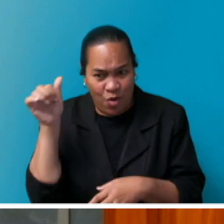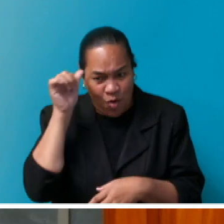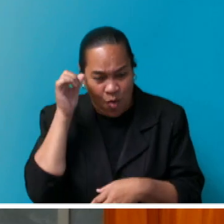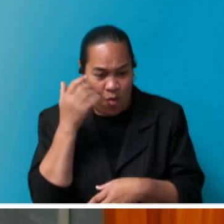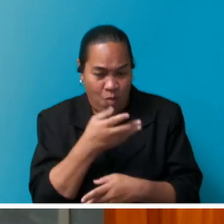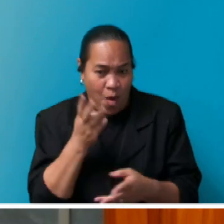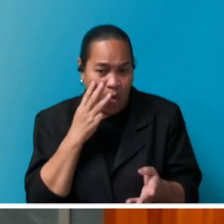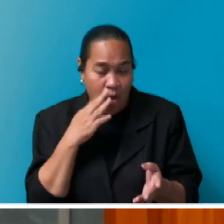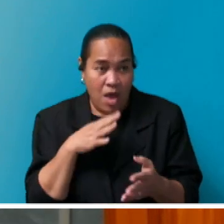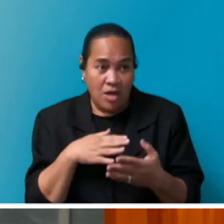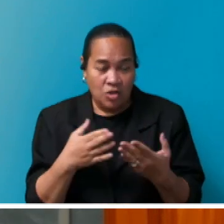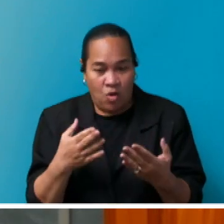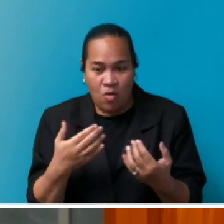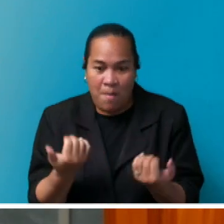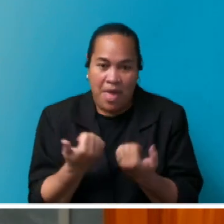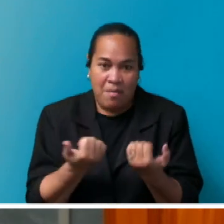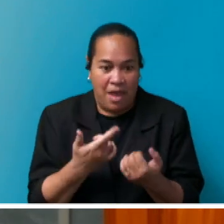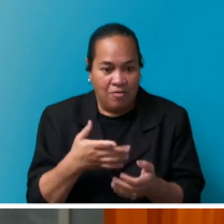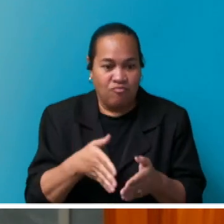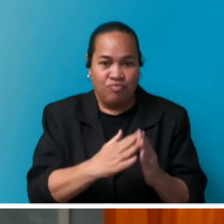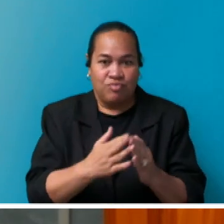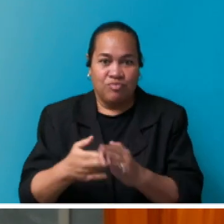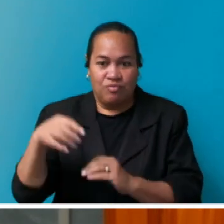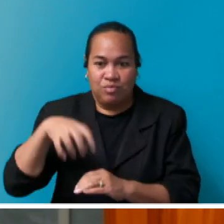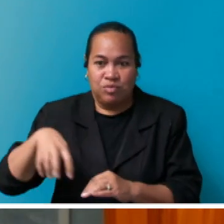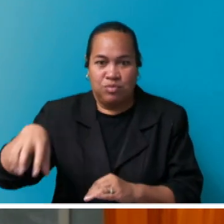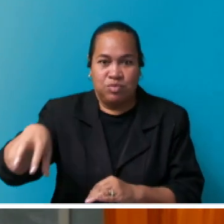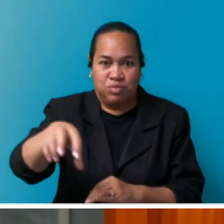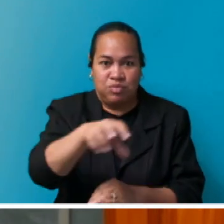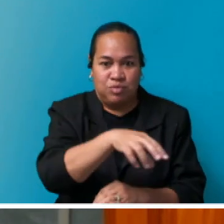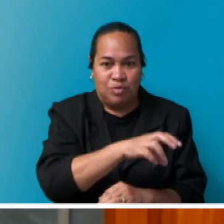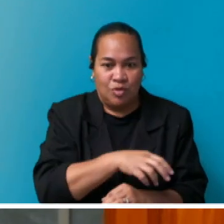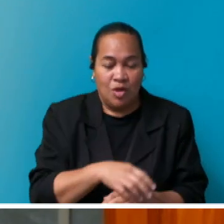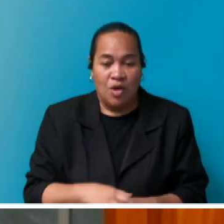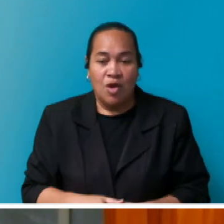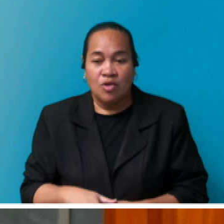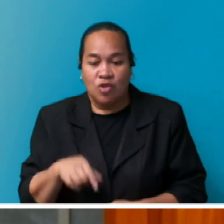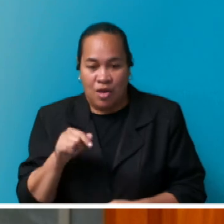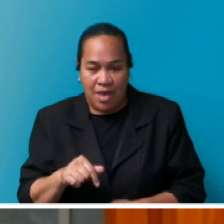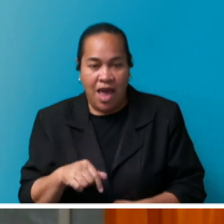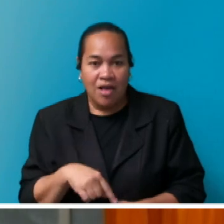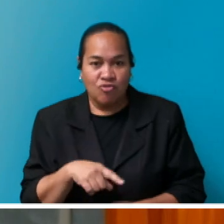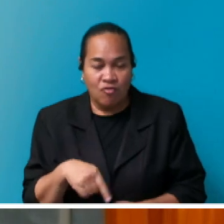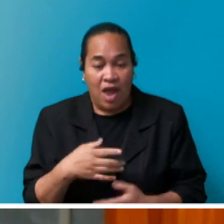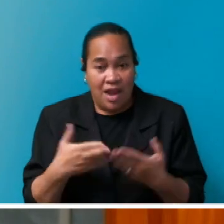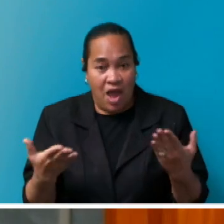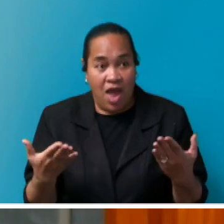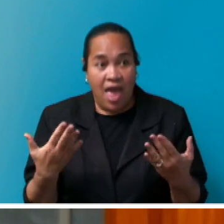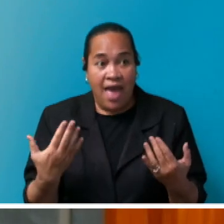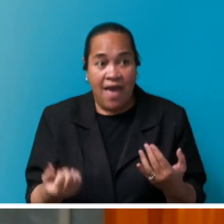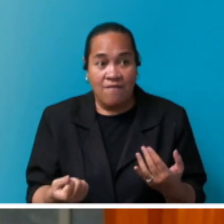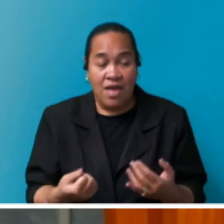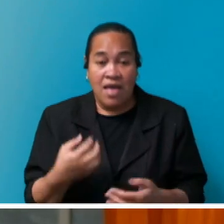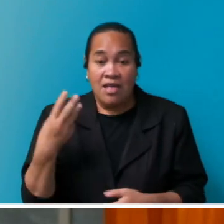few centres been established with expatriates spouses in Suva. We now have